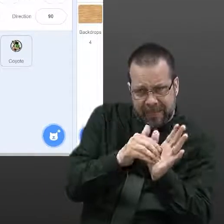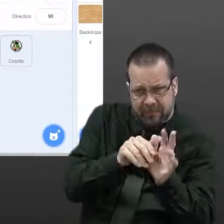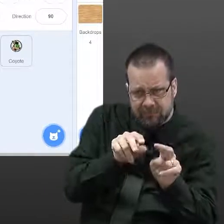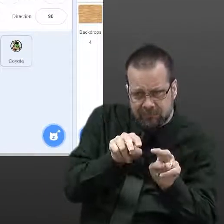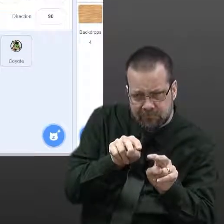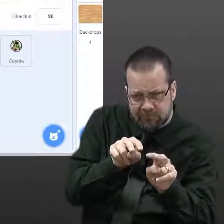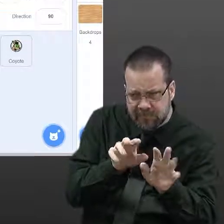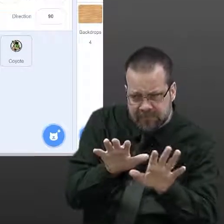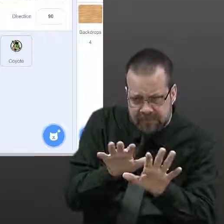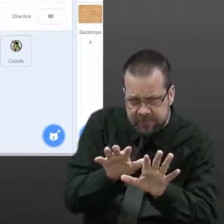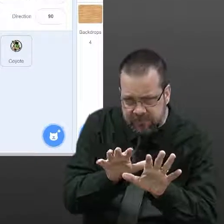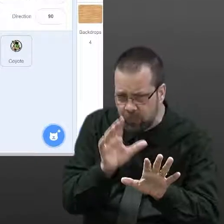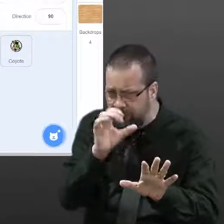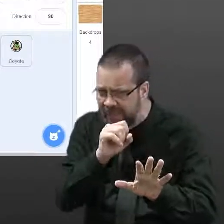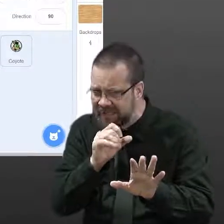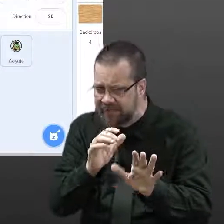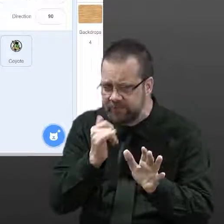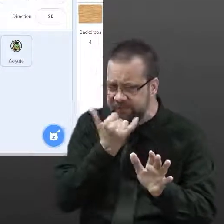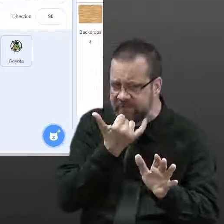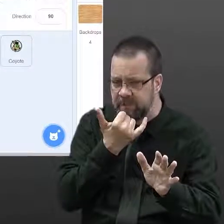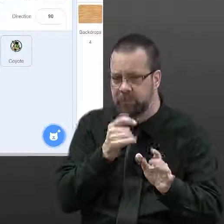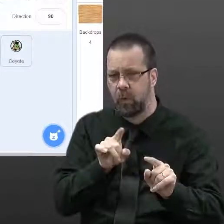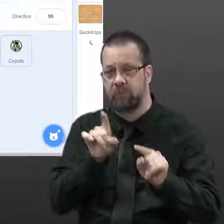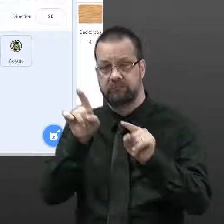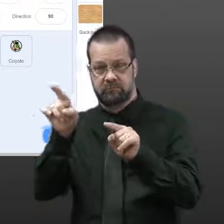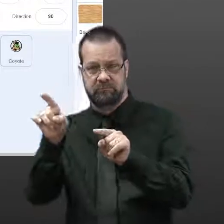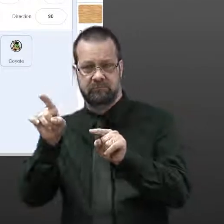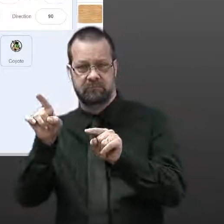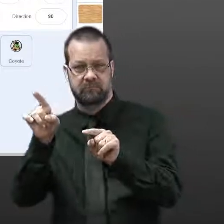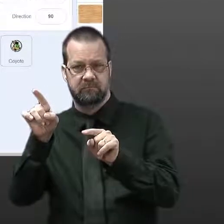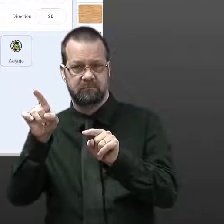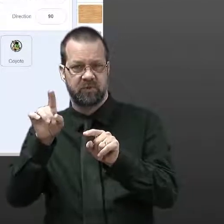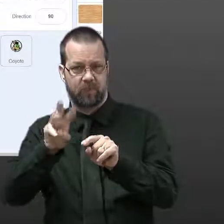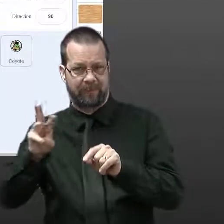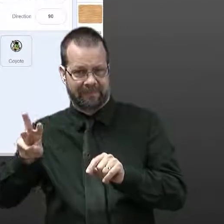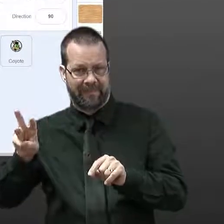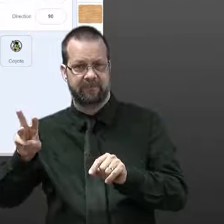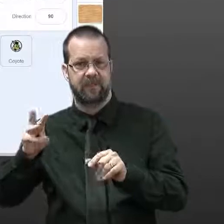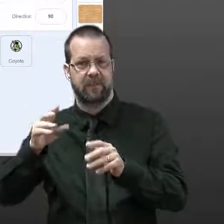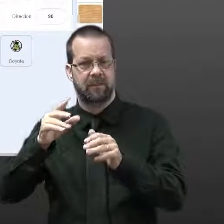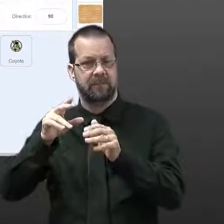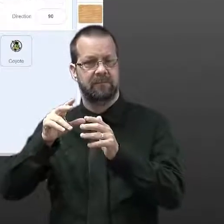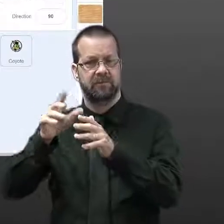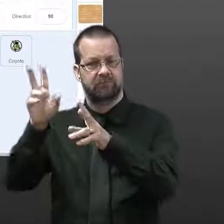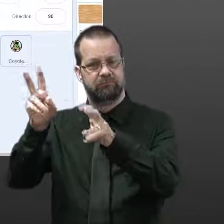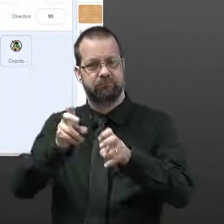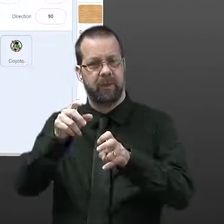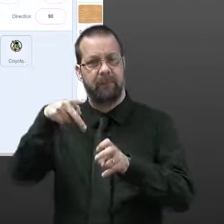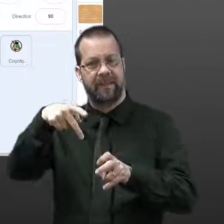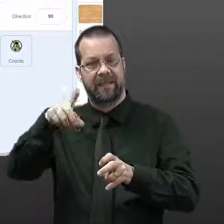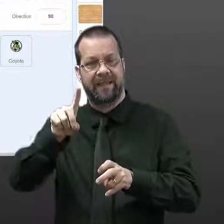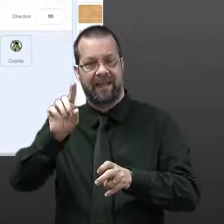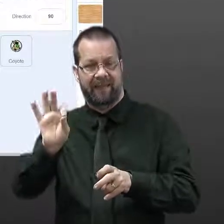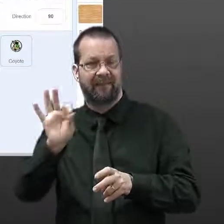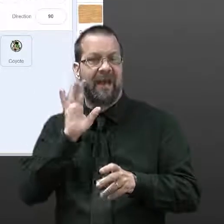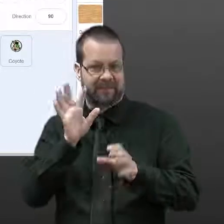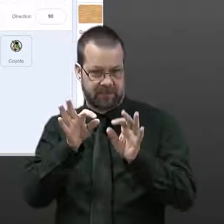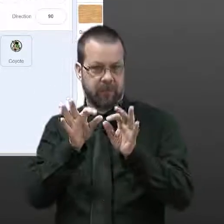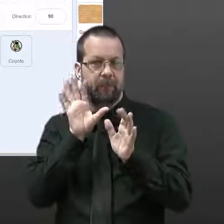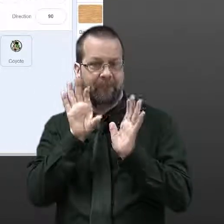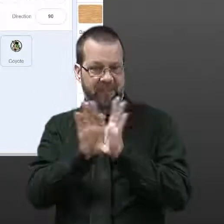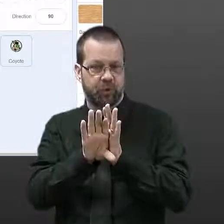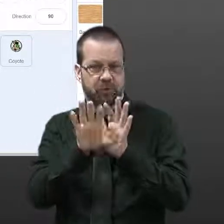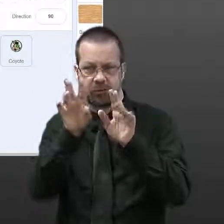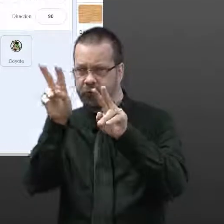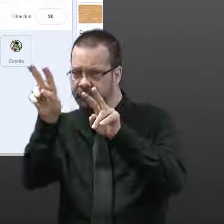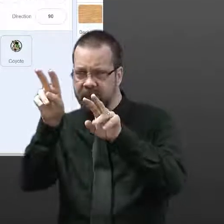the video, or you can go to spursgive.org and get that step-by-step guide. It does have pictures of the code on